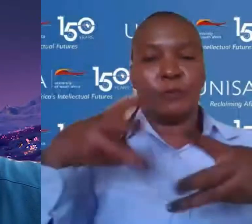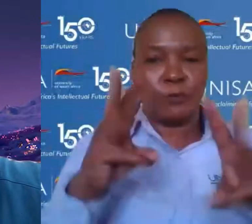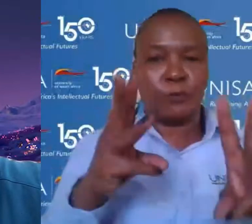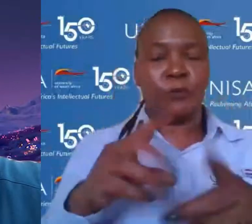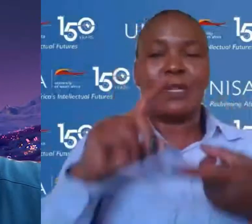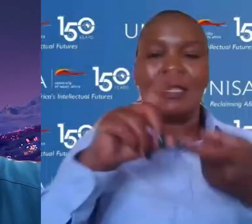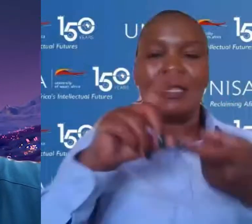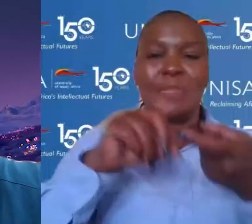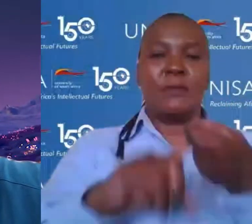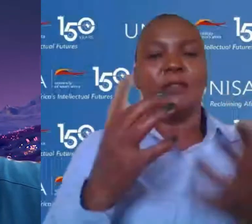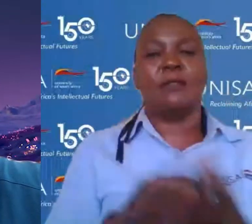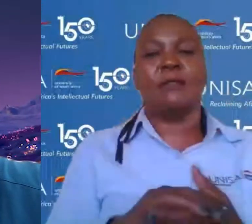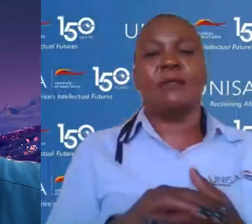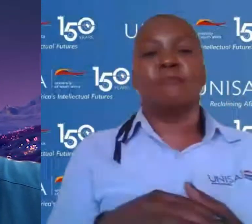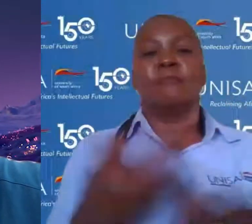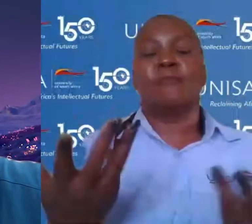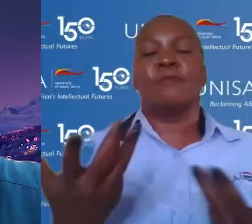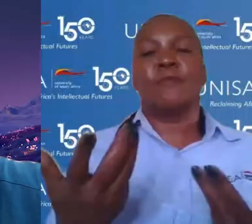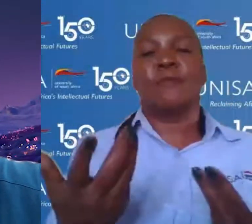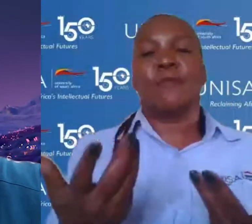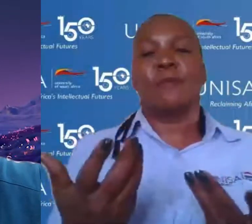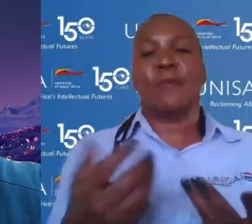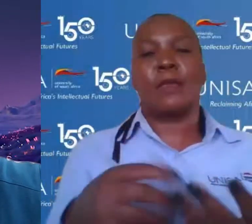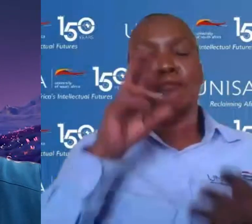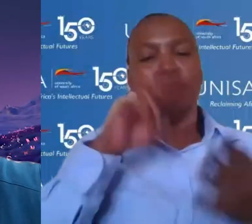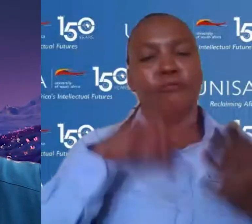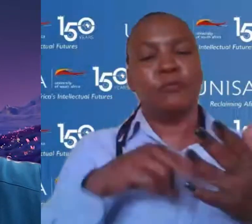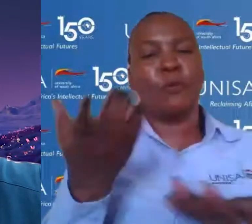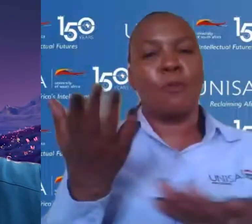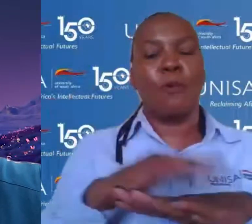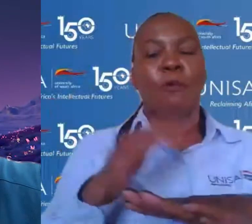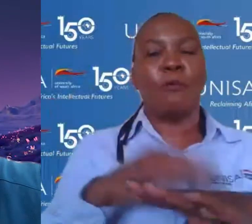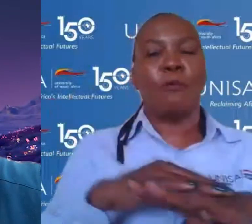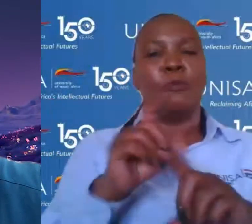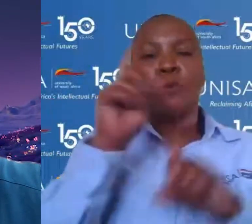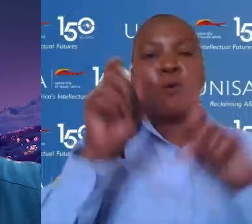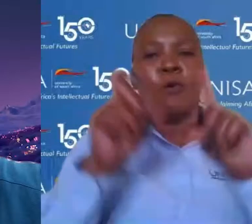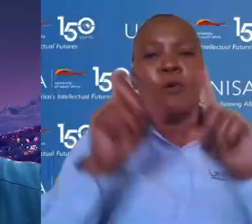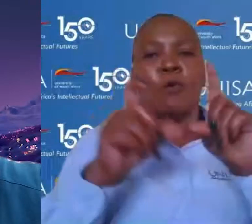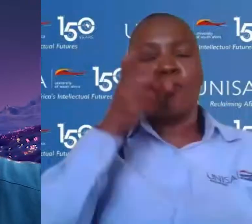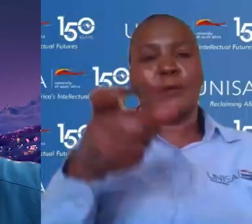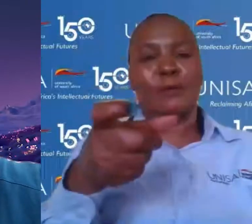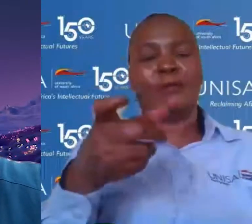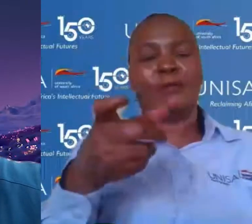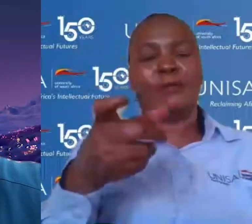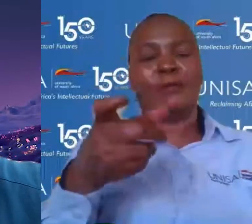for more comments and questions.